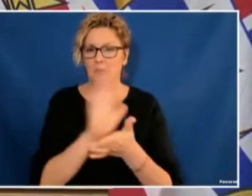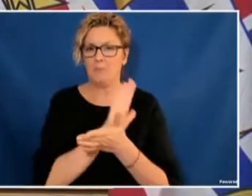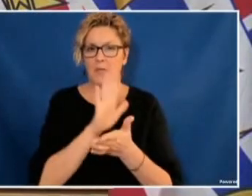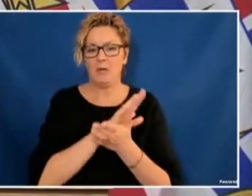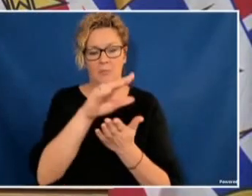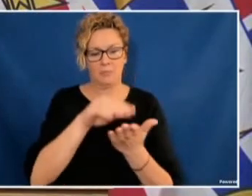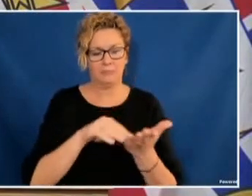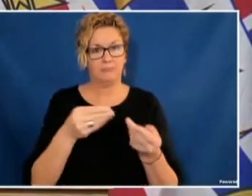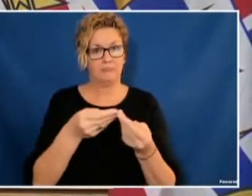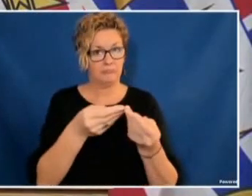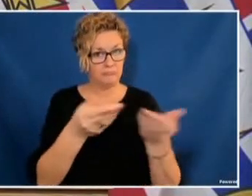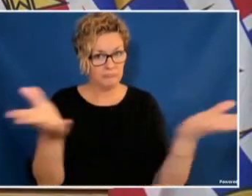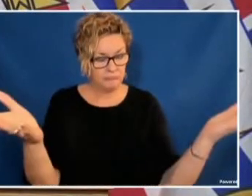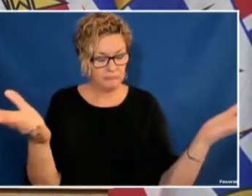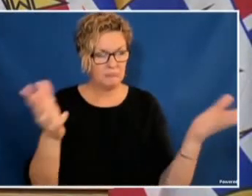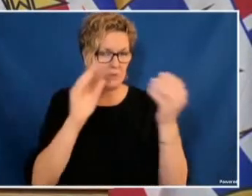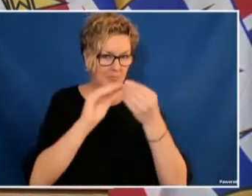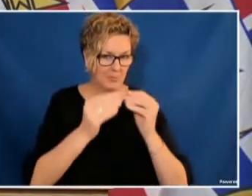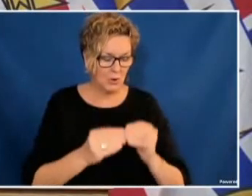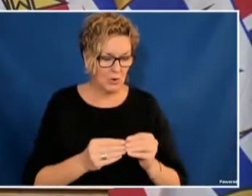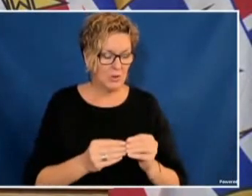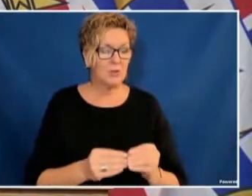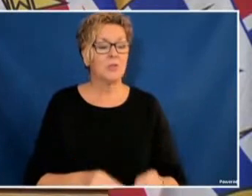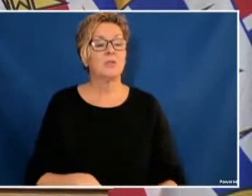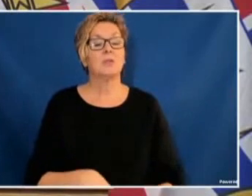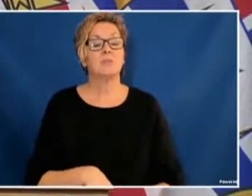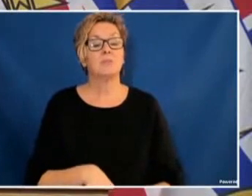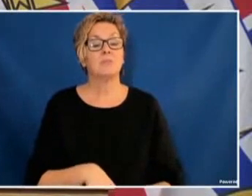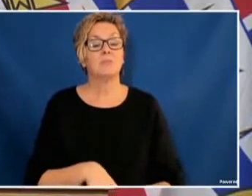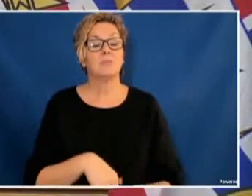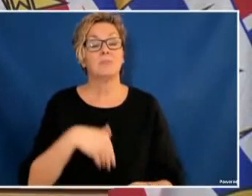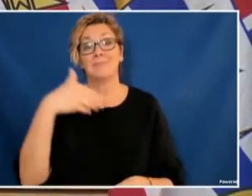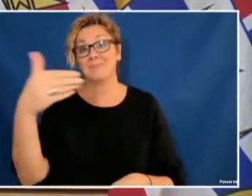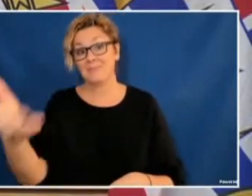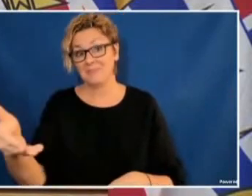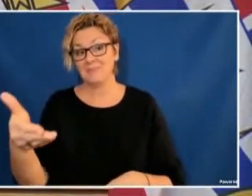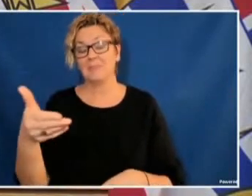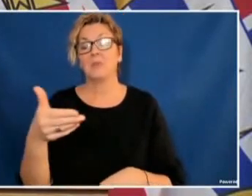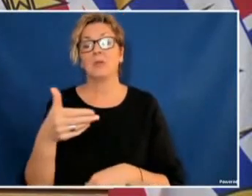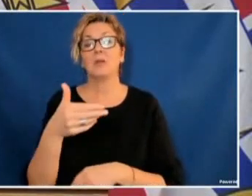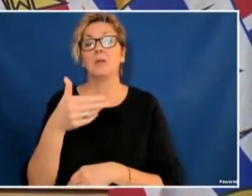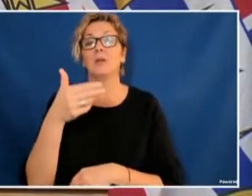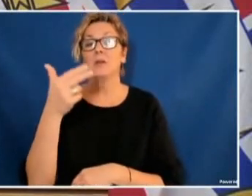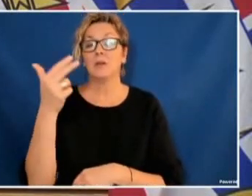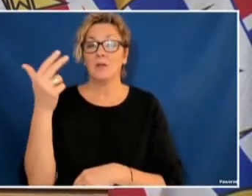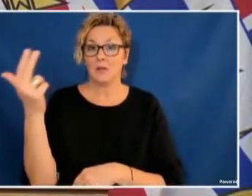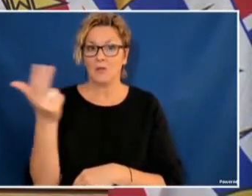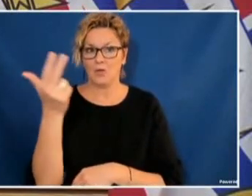and 26th. So that brings us up to a total of